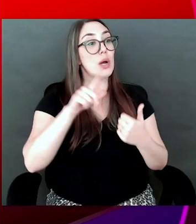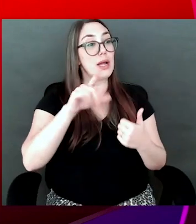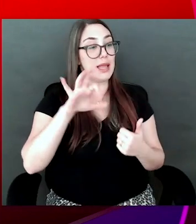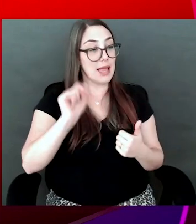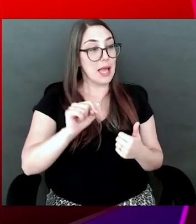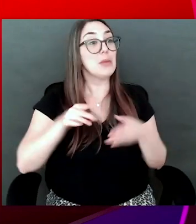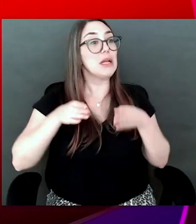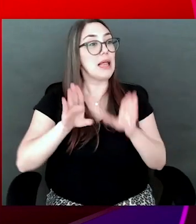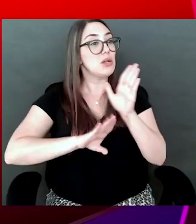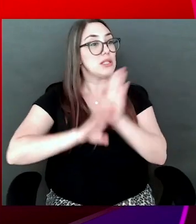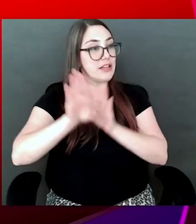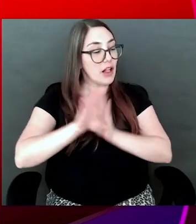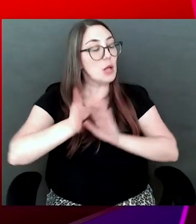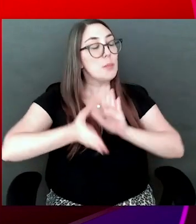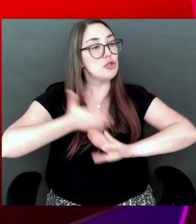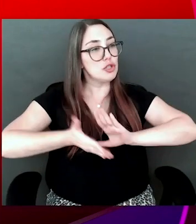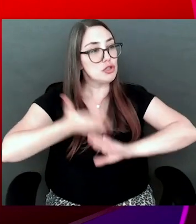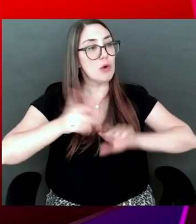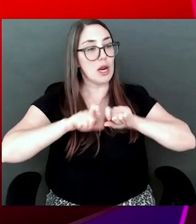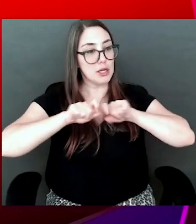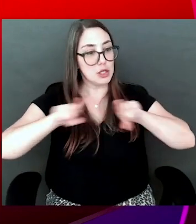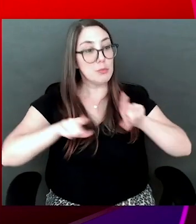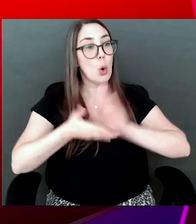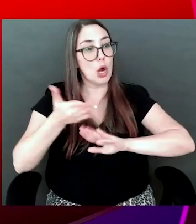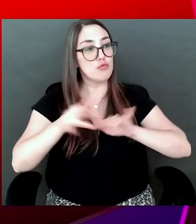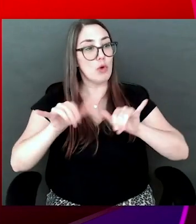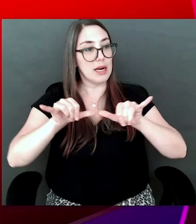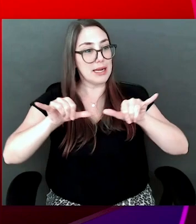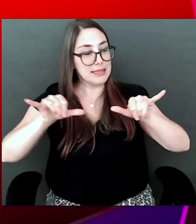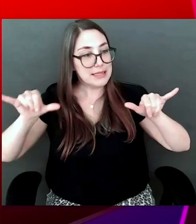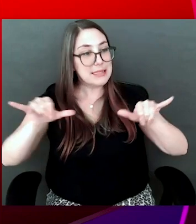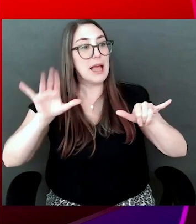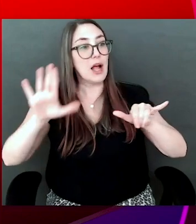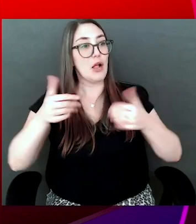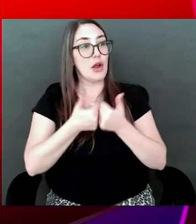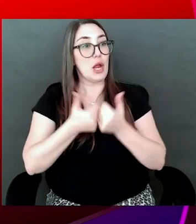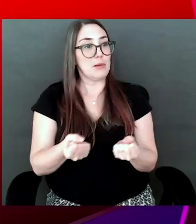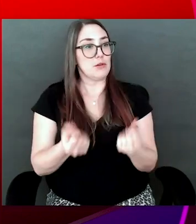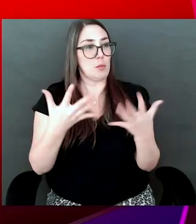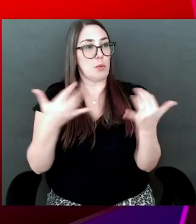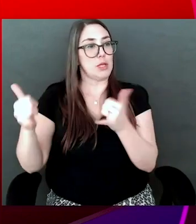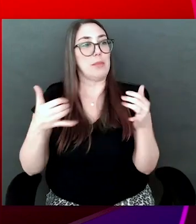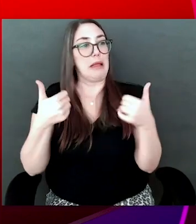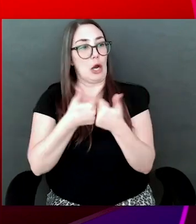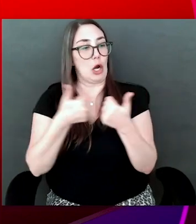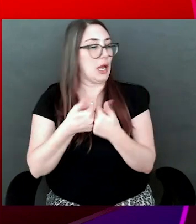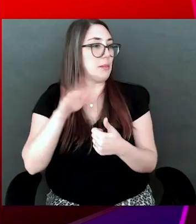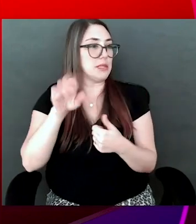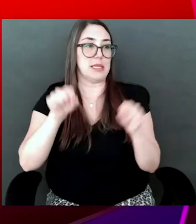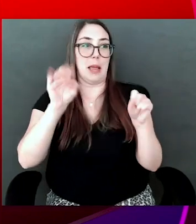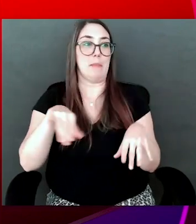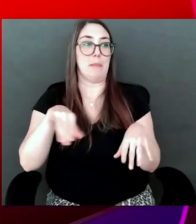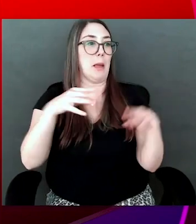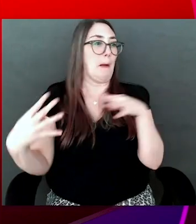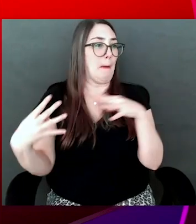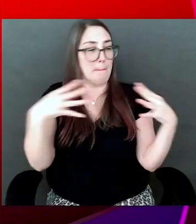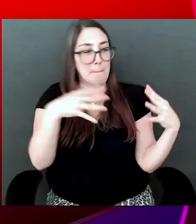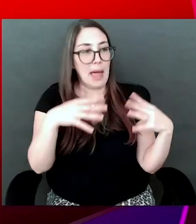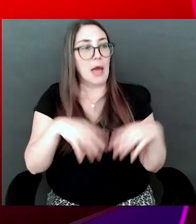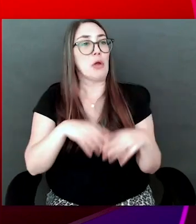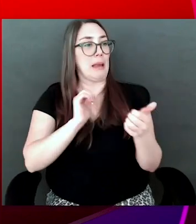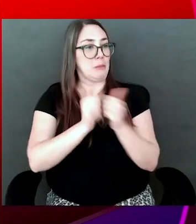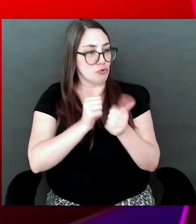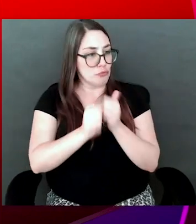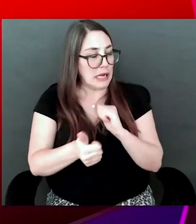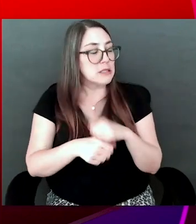run, deploy, run, and scale dedicated game servers for multiplayer games. So this could be battle royale games, racing games. It could also be